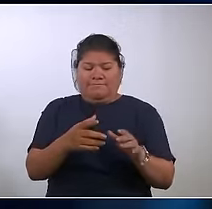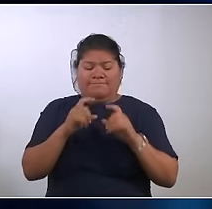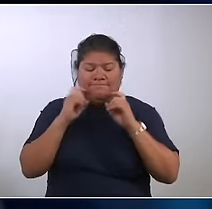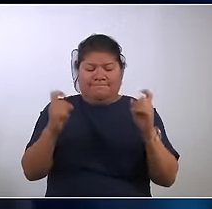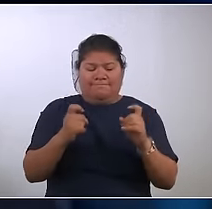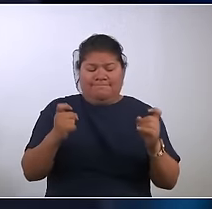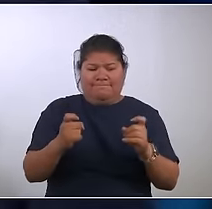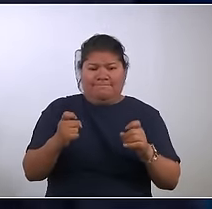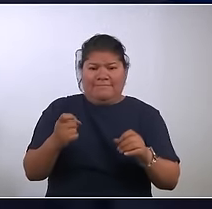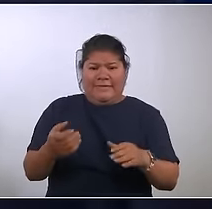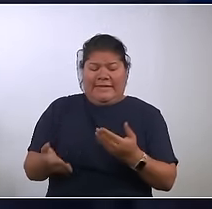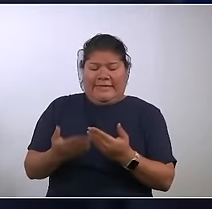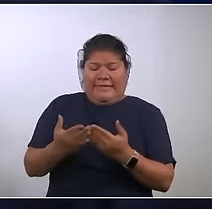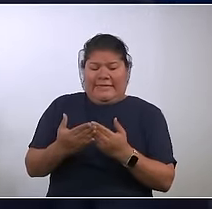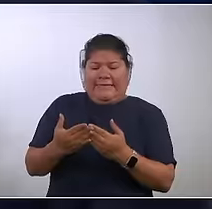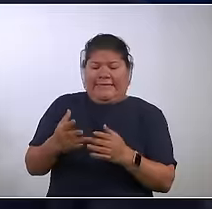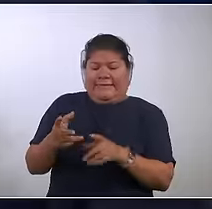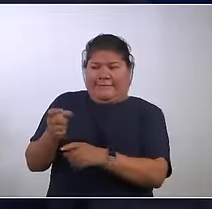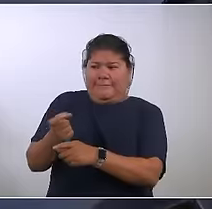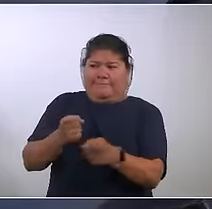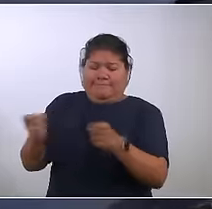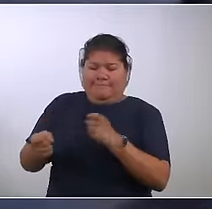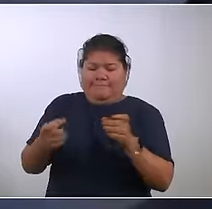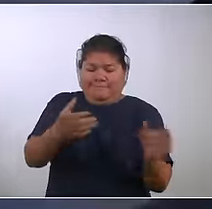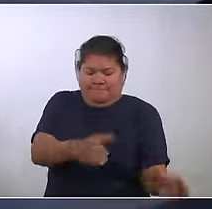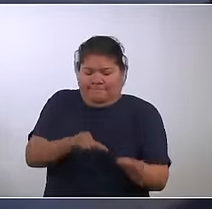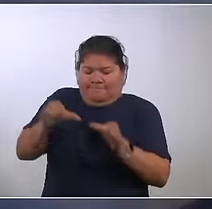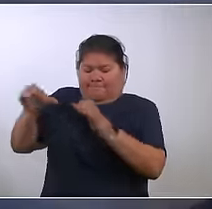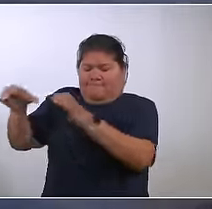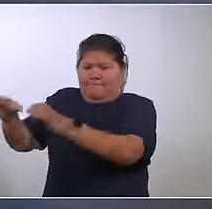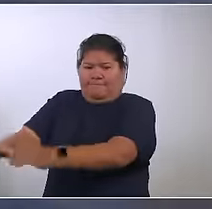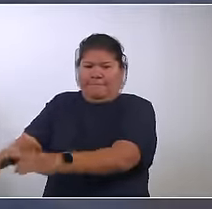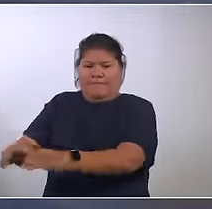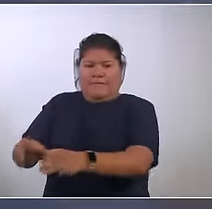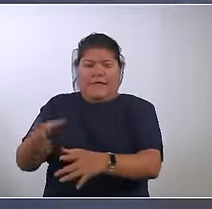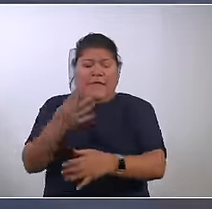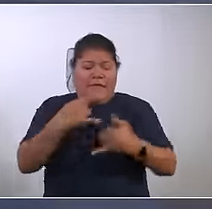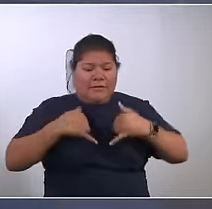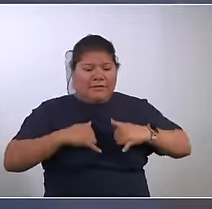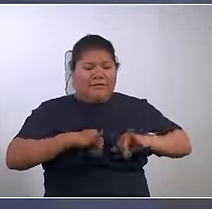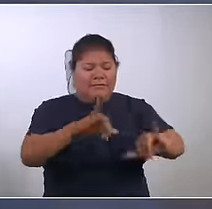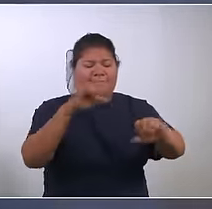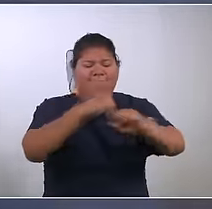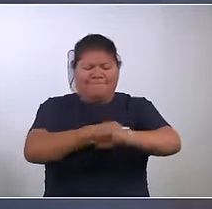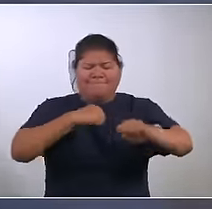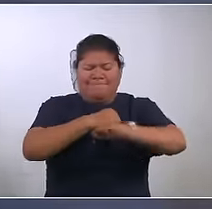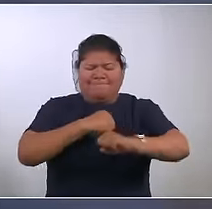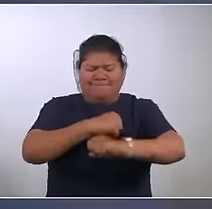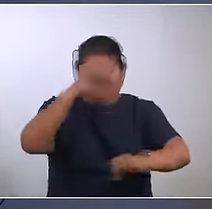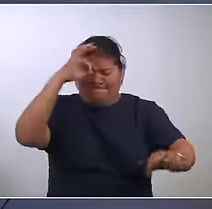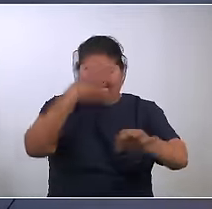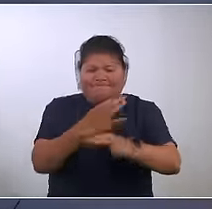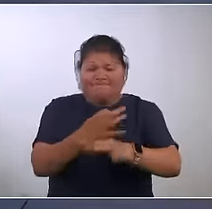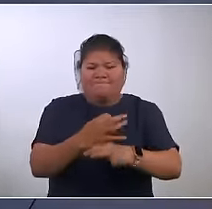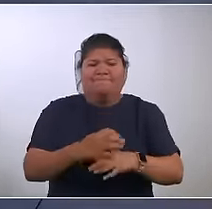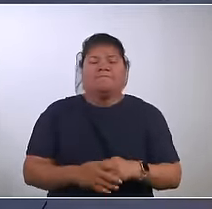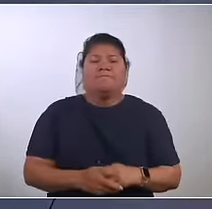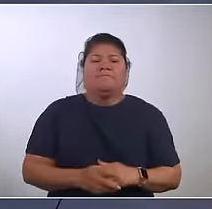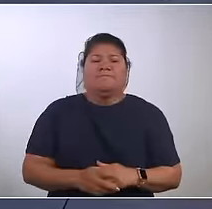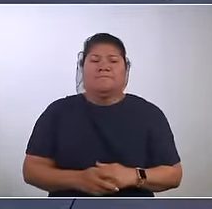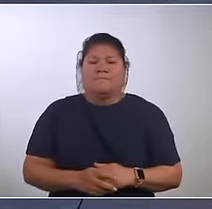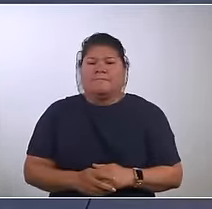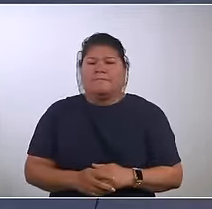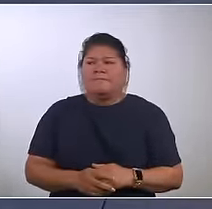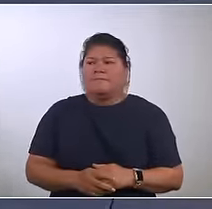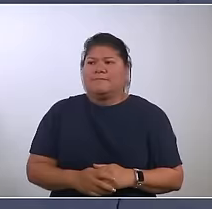sin that doth so easily beset us. El pecado que nos detiene. And we have continued to fight the fight of faith. Hemos continuado a pelear la